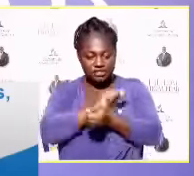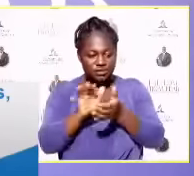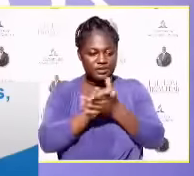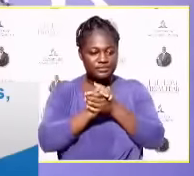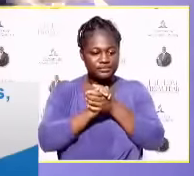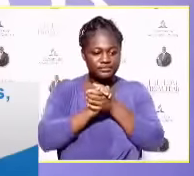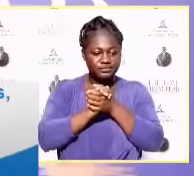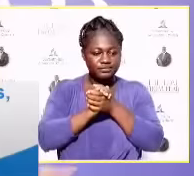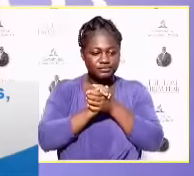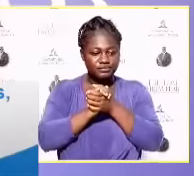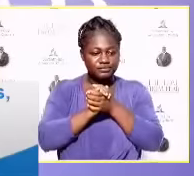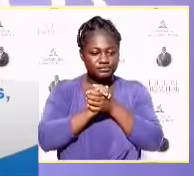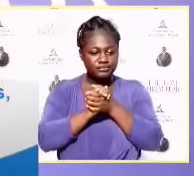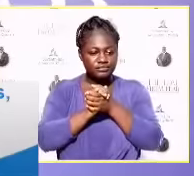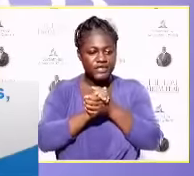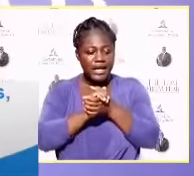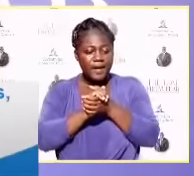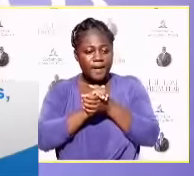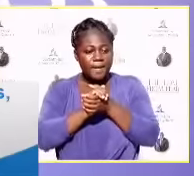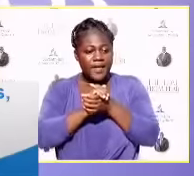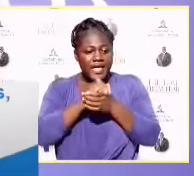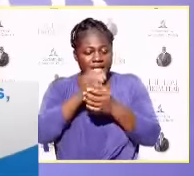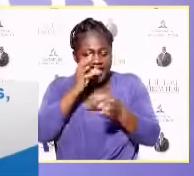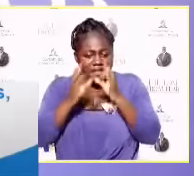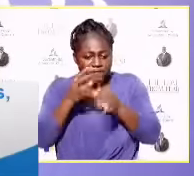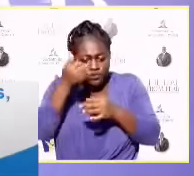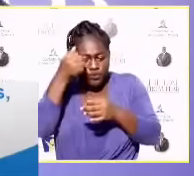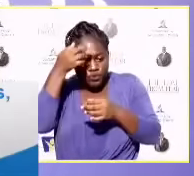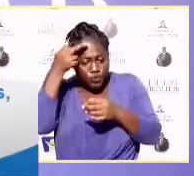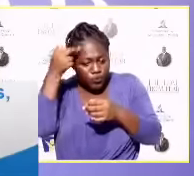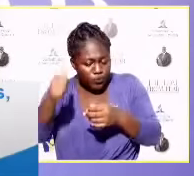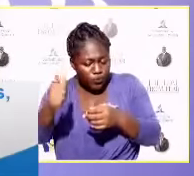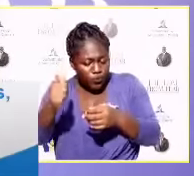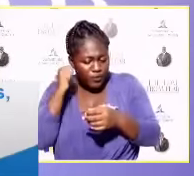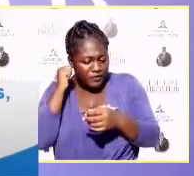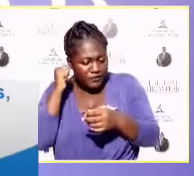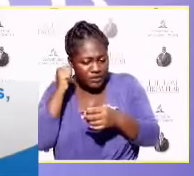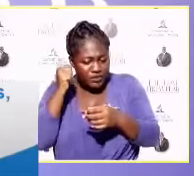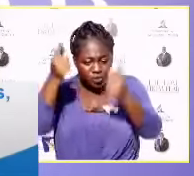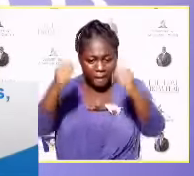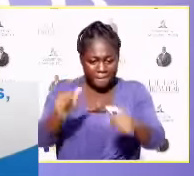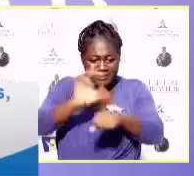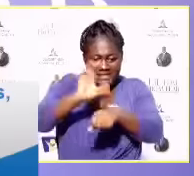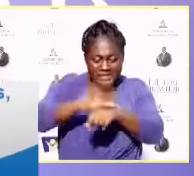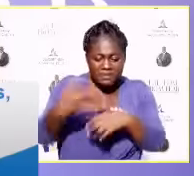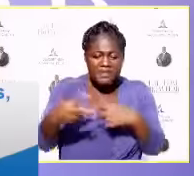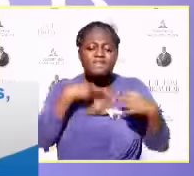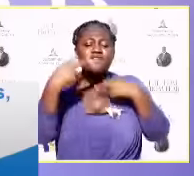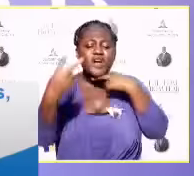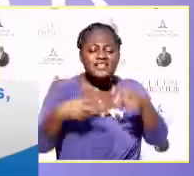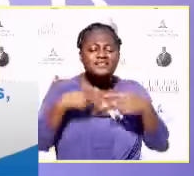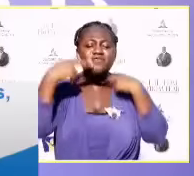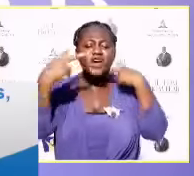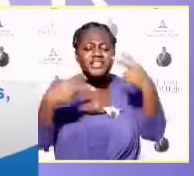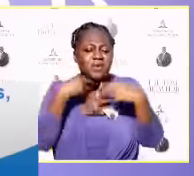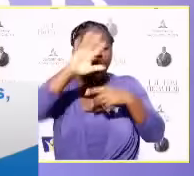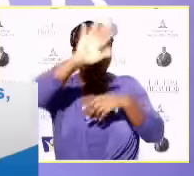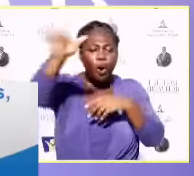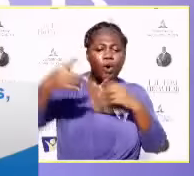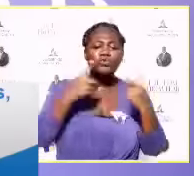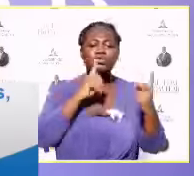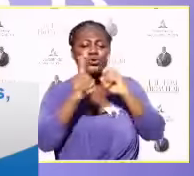Making a lot of noise in church. Making noise in church. Everyone talking at the same